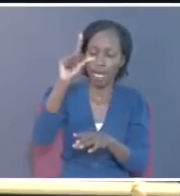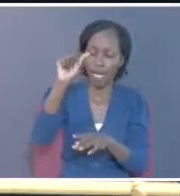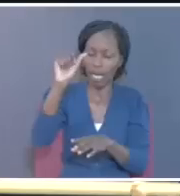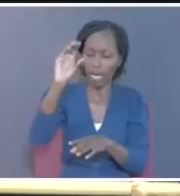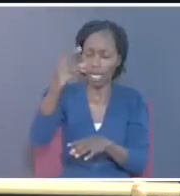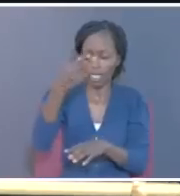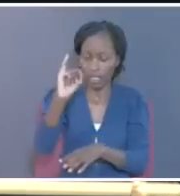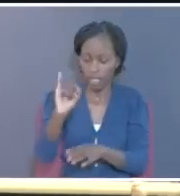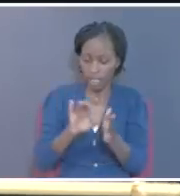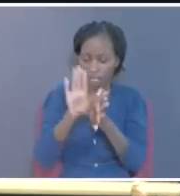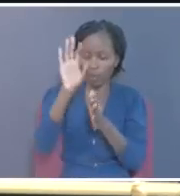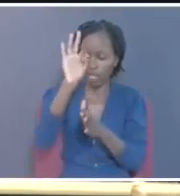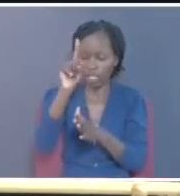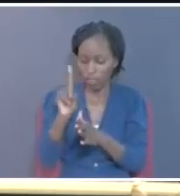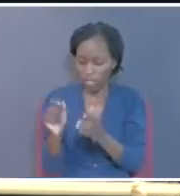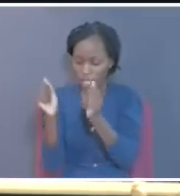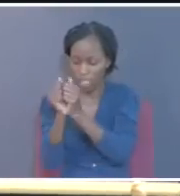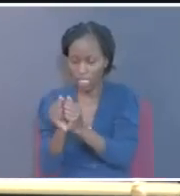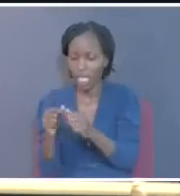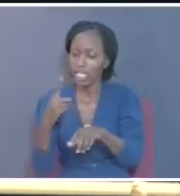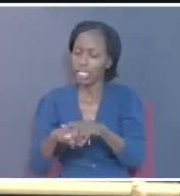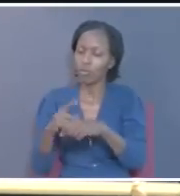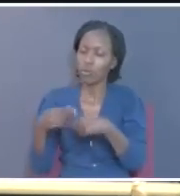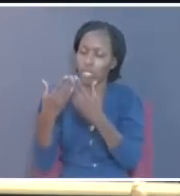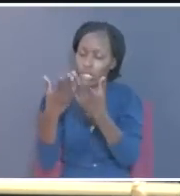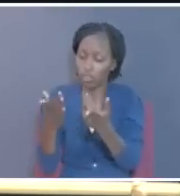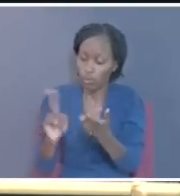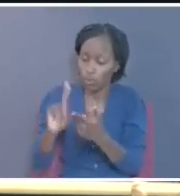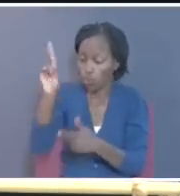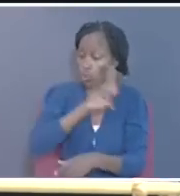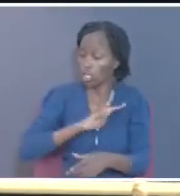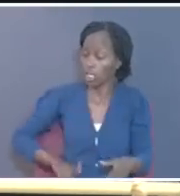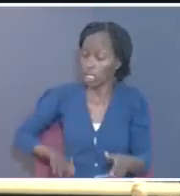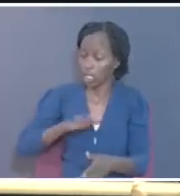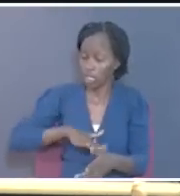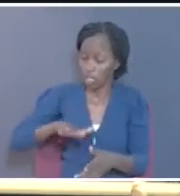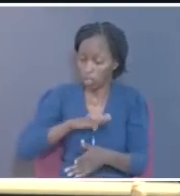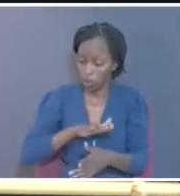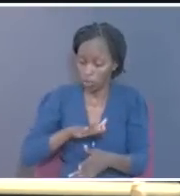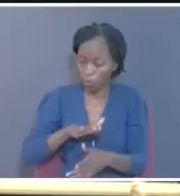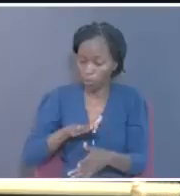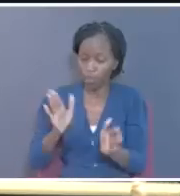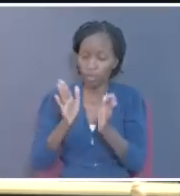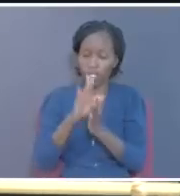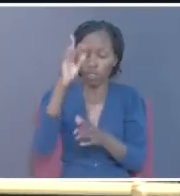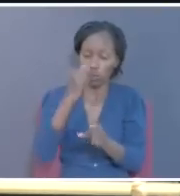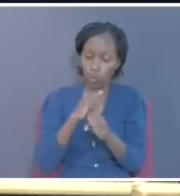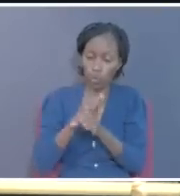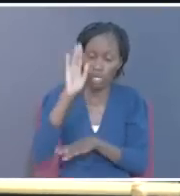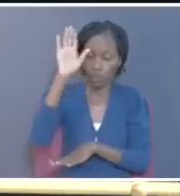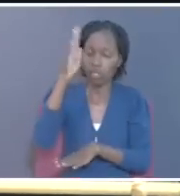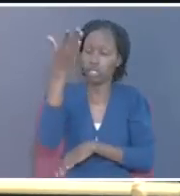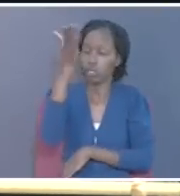3, verse 10, O God, Father, as we give towards your kingdom and unto your work, O